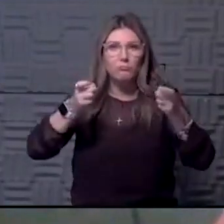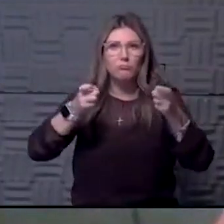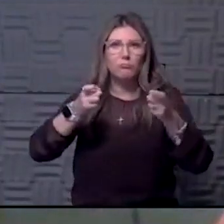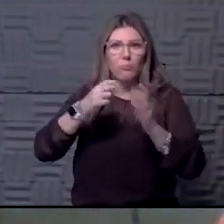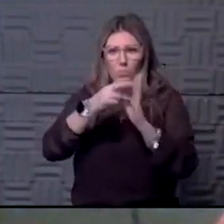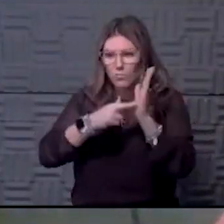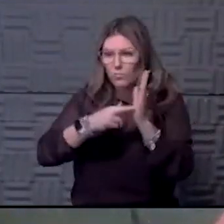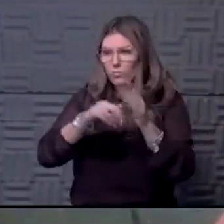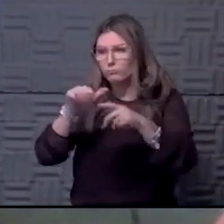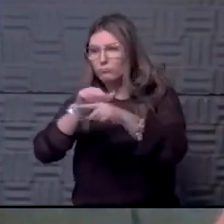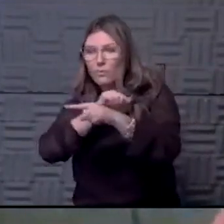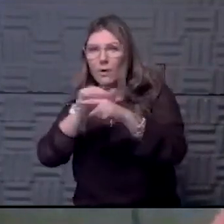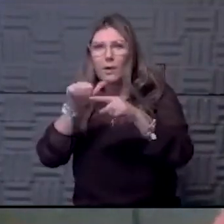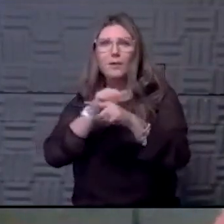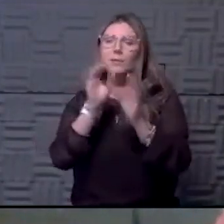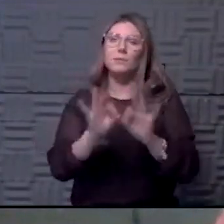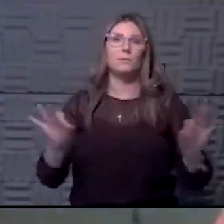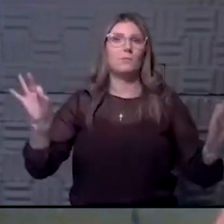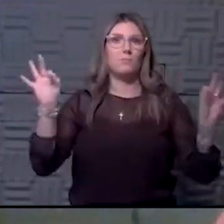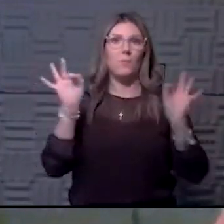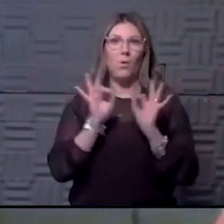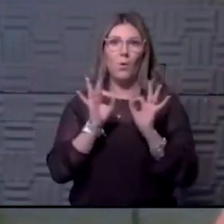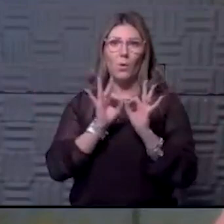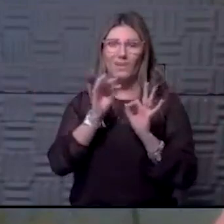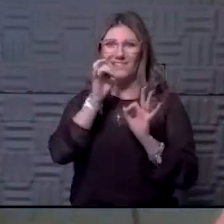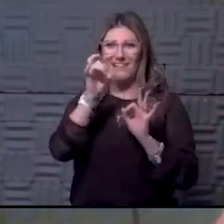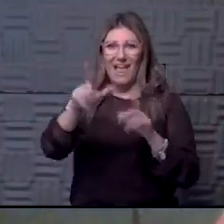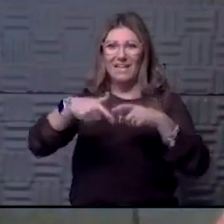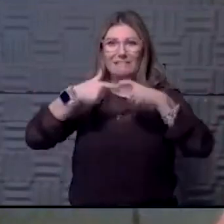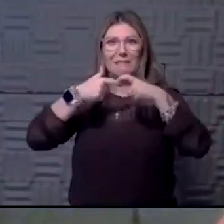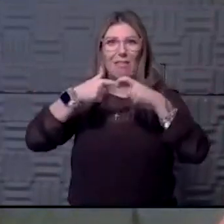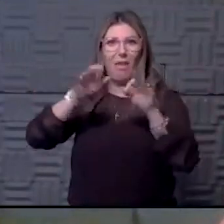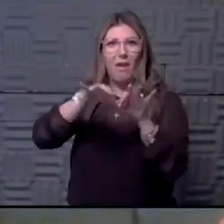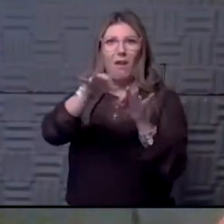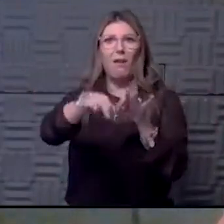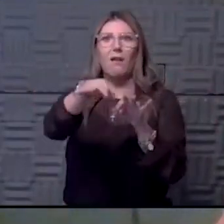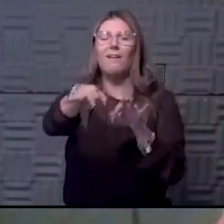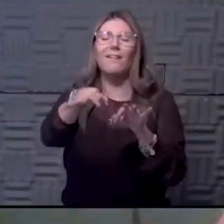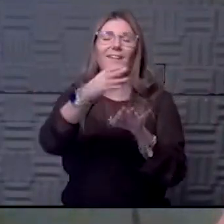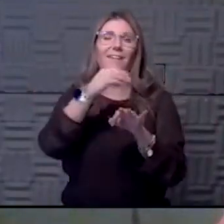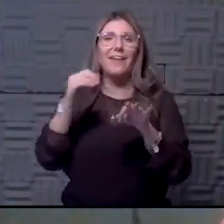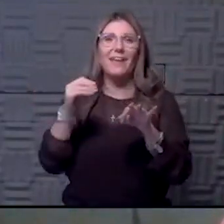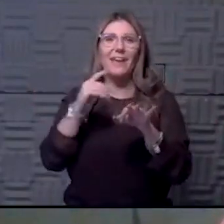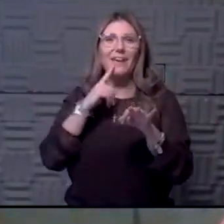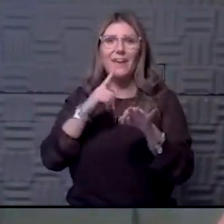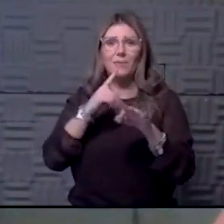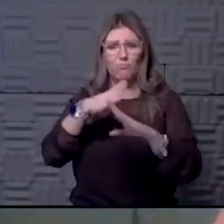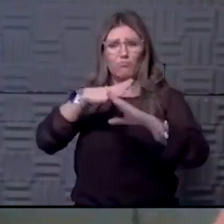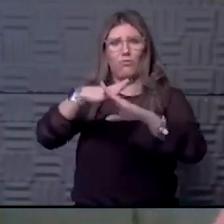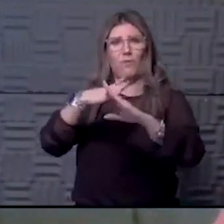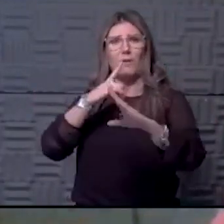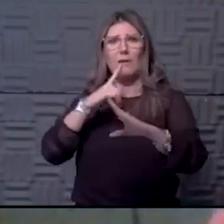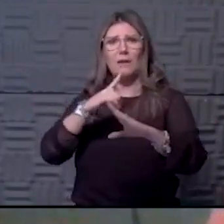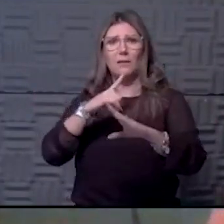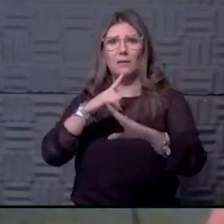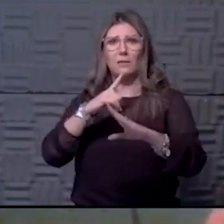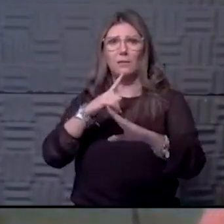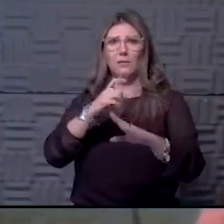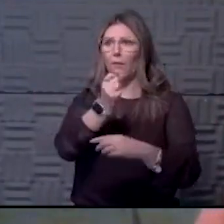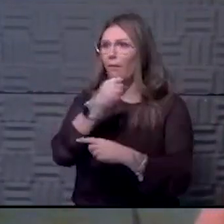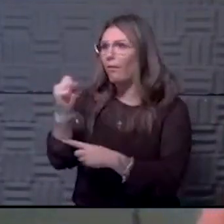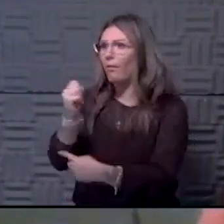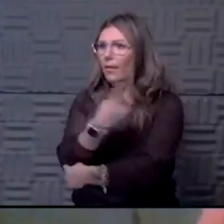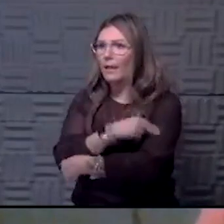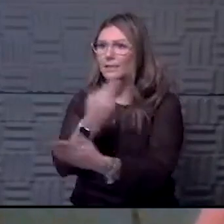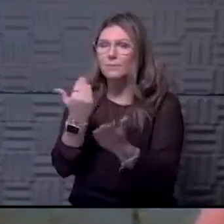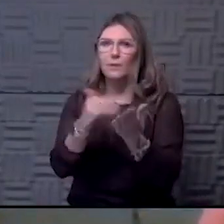it's important that we not delay them coming in and helping prevent rehospitalizations or prevent getting our therapy